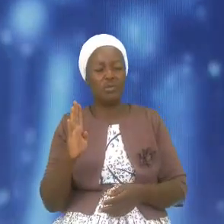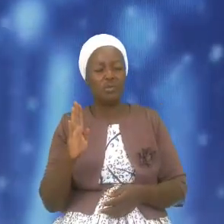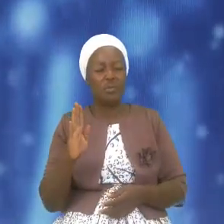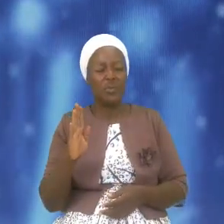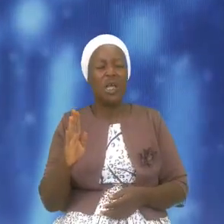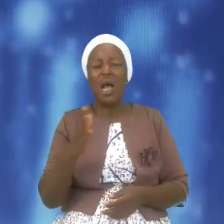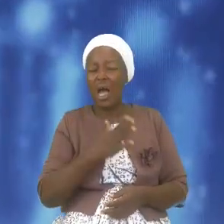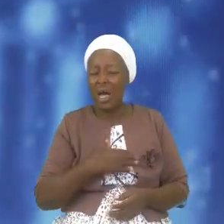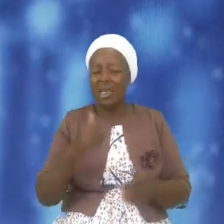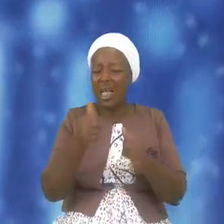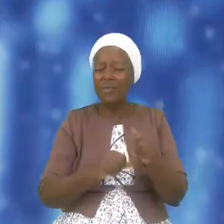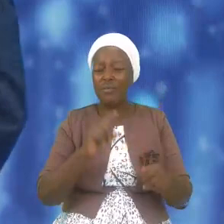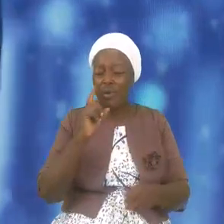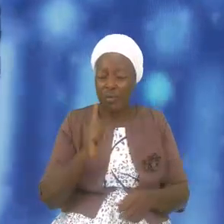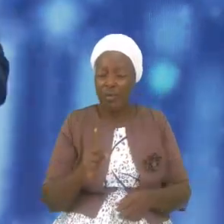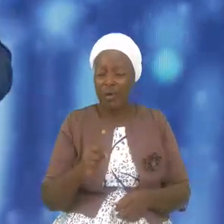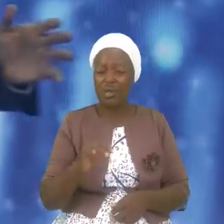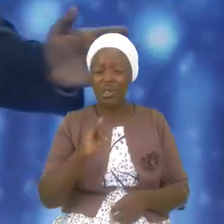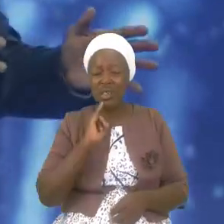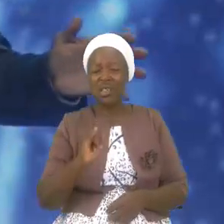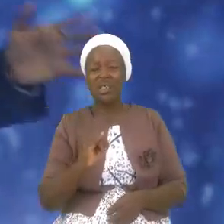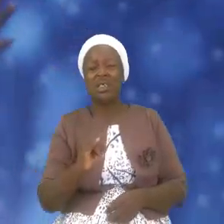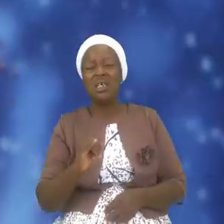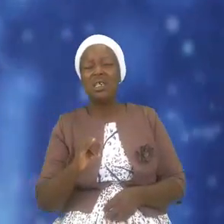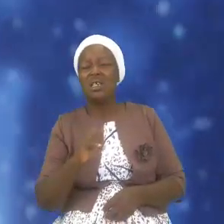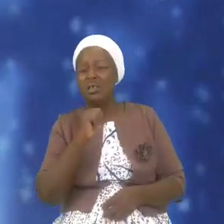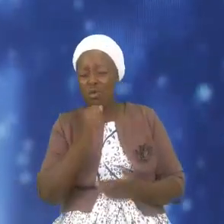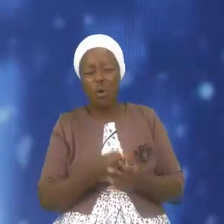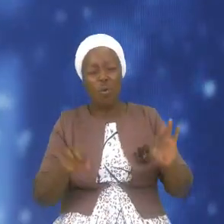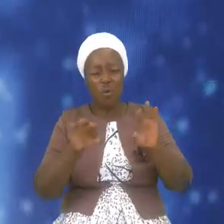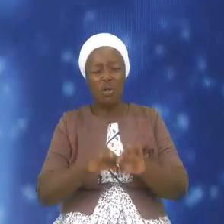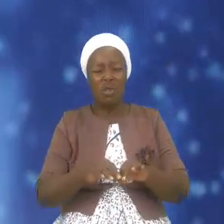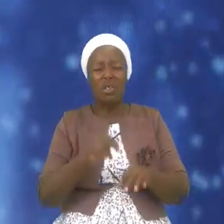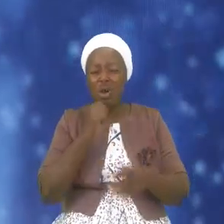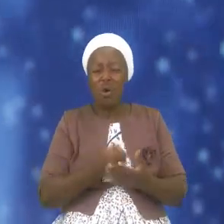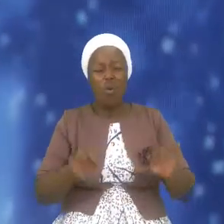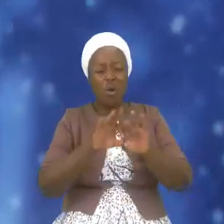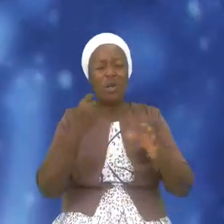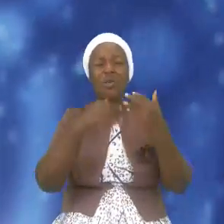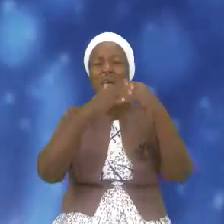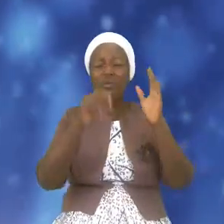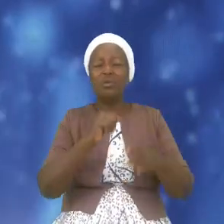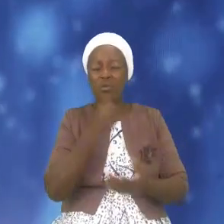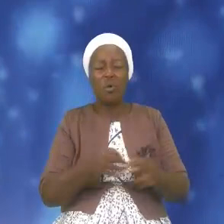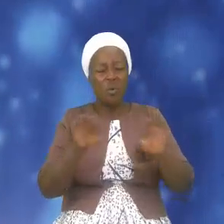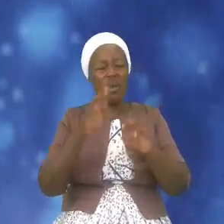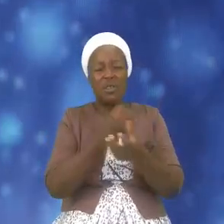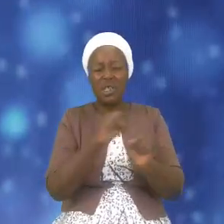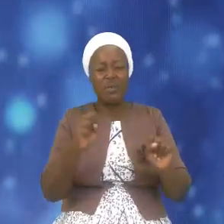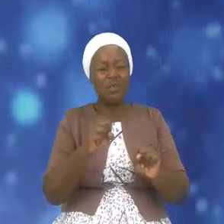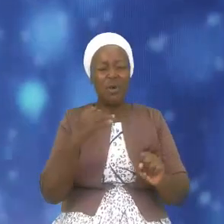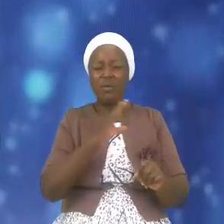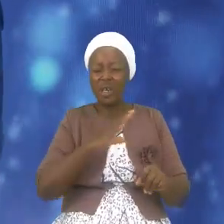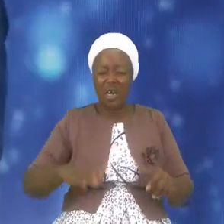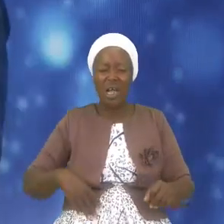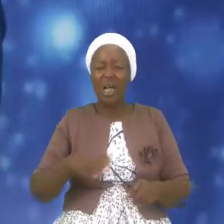unworthy of heaven, unworthy of salvation. But Christ is our worthiness. I pray, O Lord Christ, because of